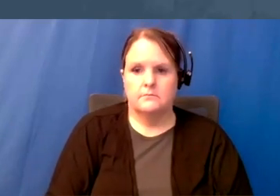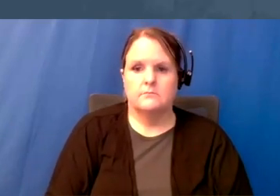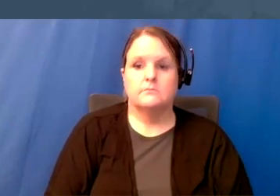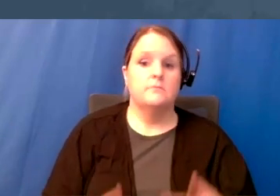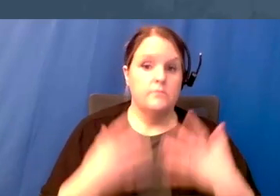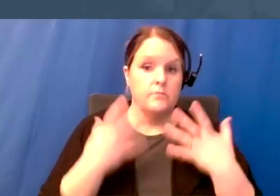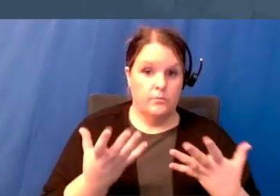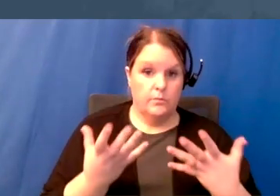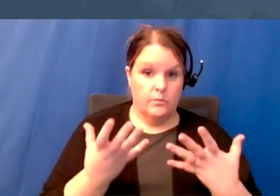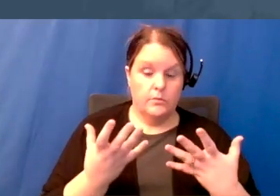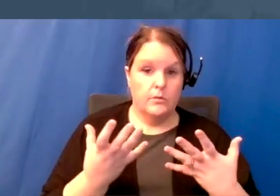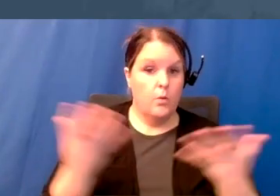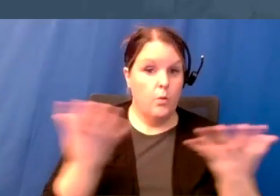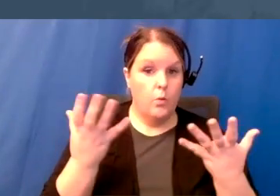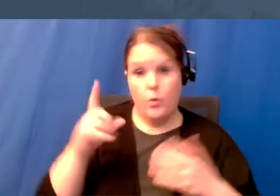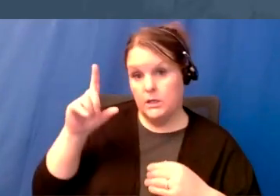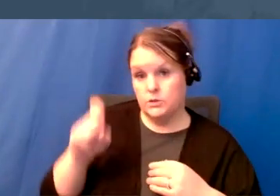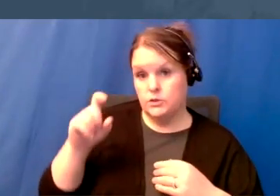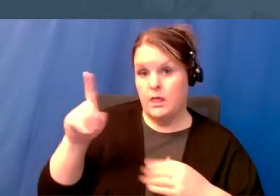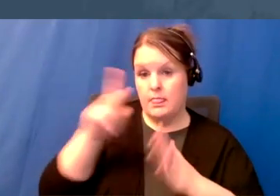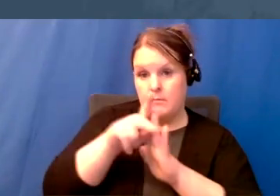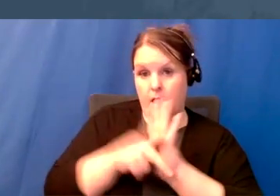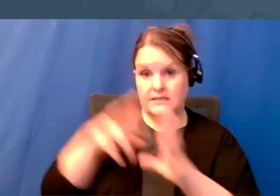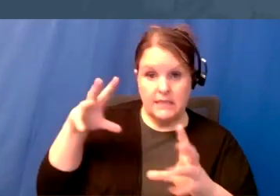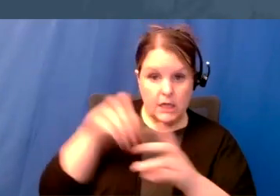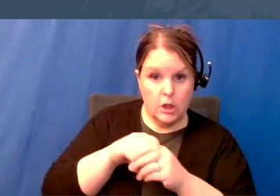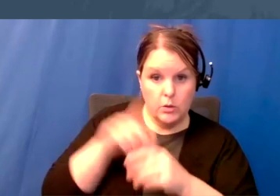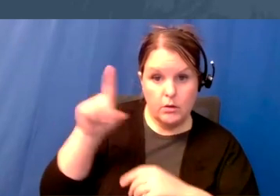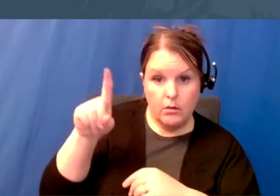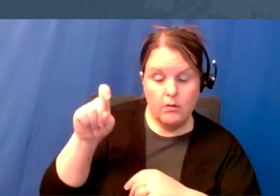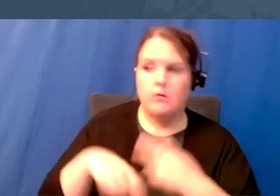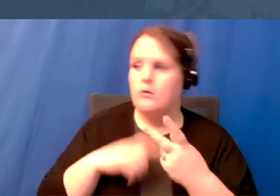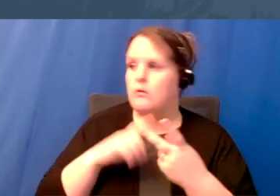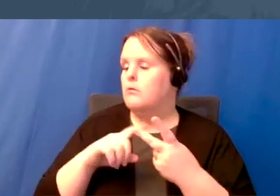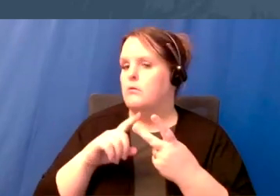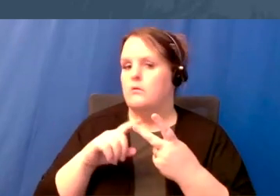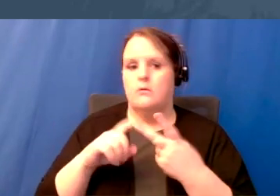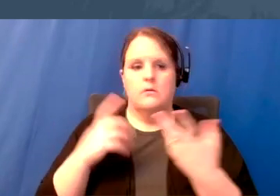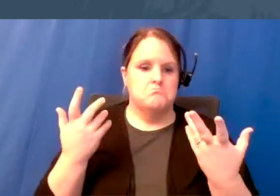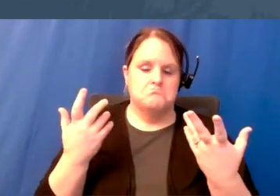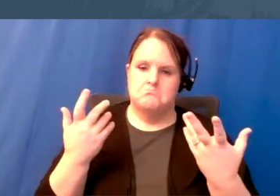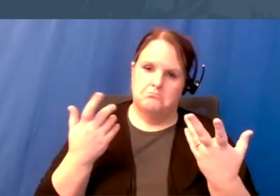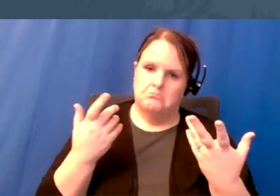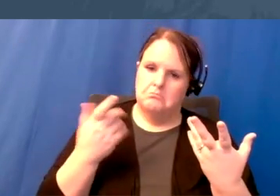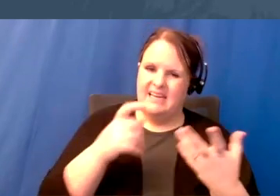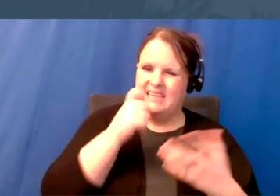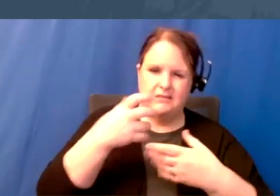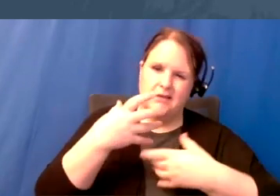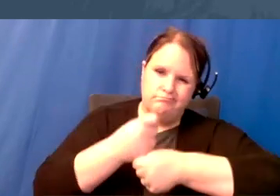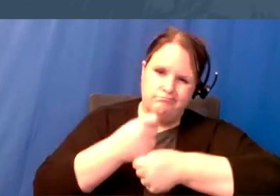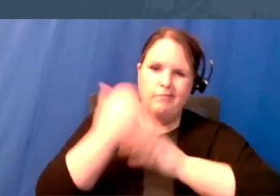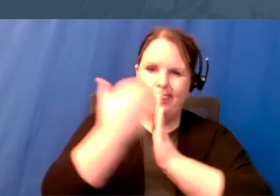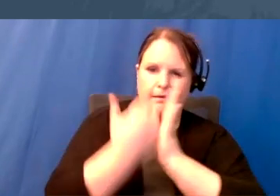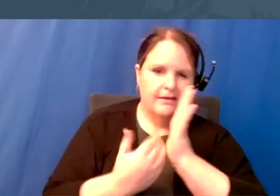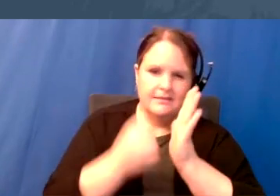So what should the procurement policy include? So this is a non-exhaustive list, but it